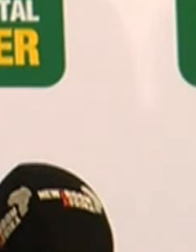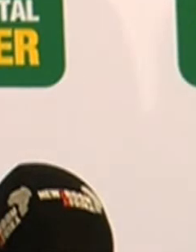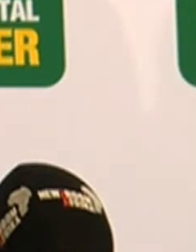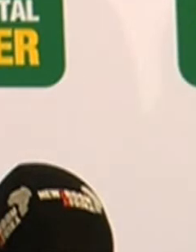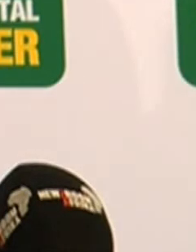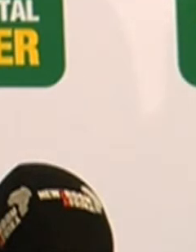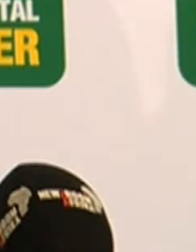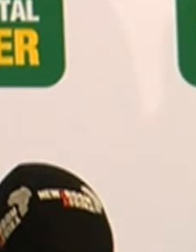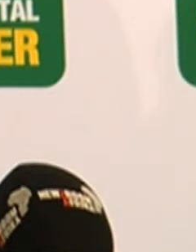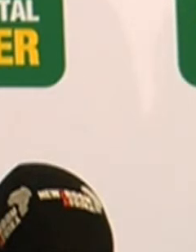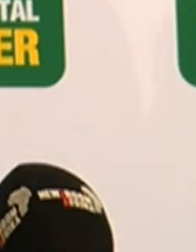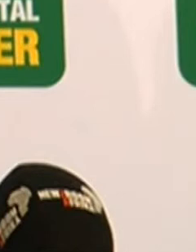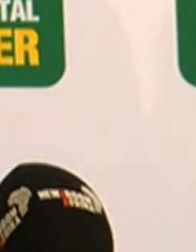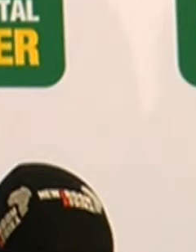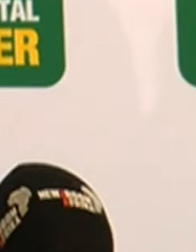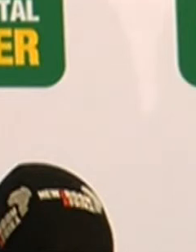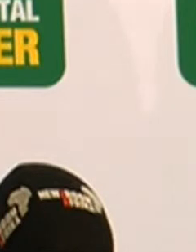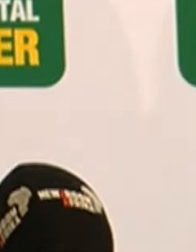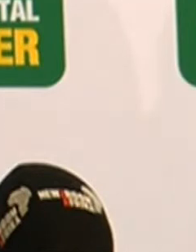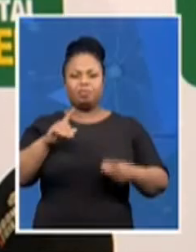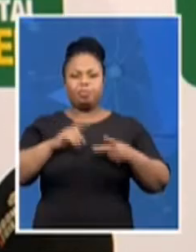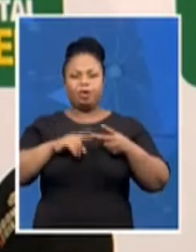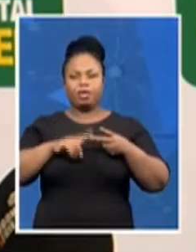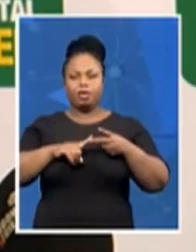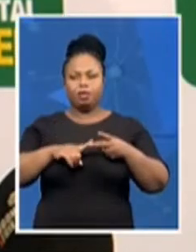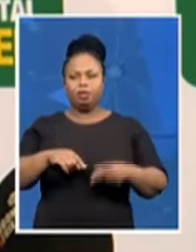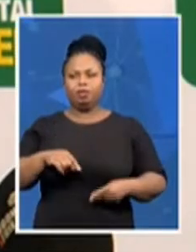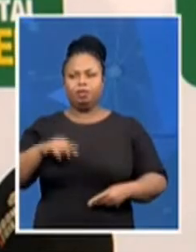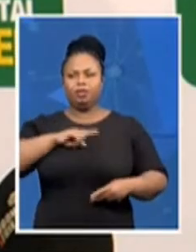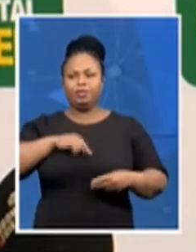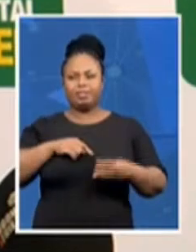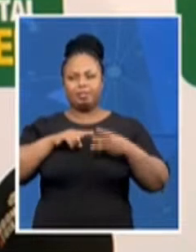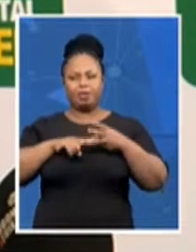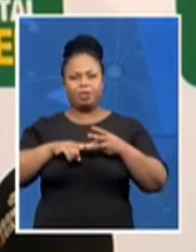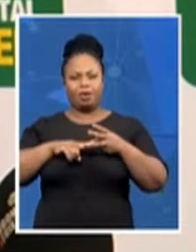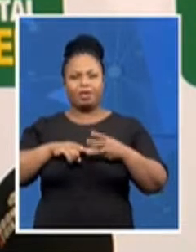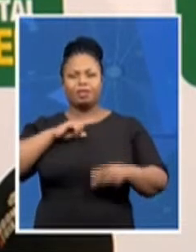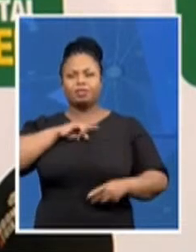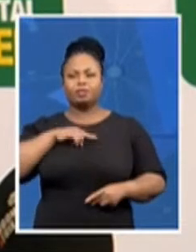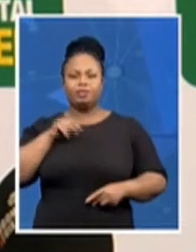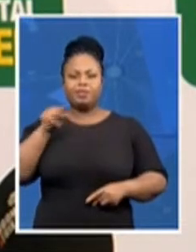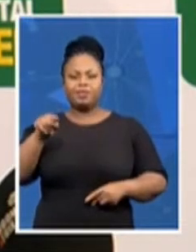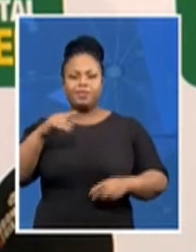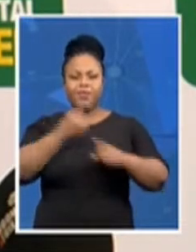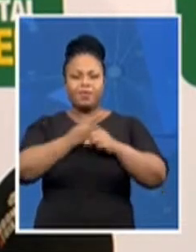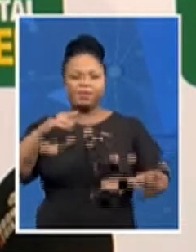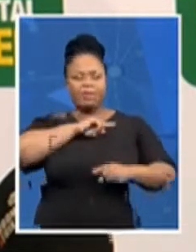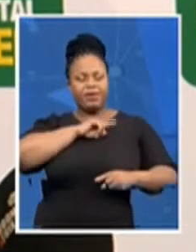investigations. Those who died in the unrest include Africans